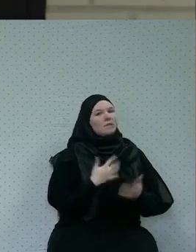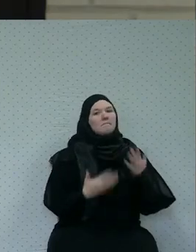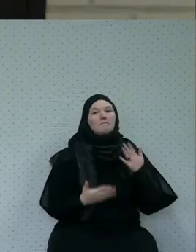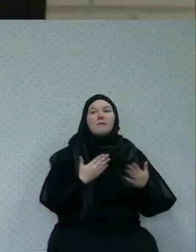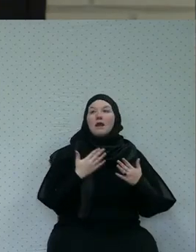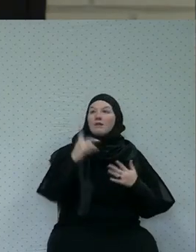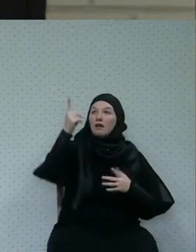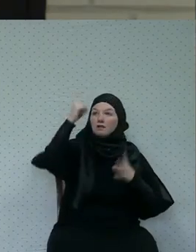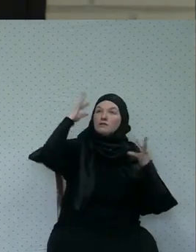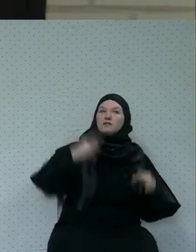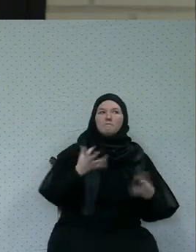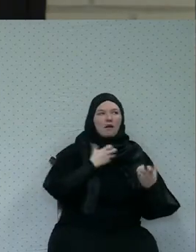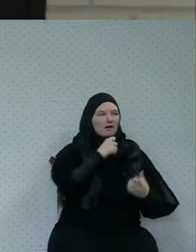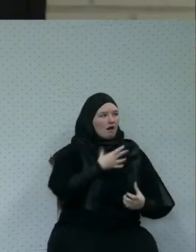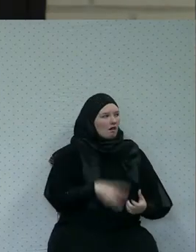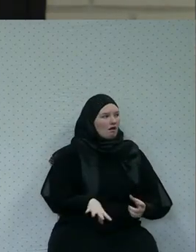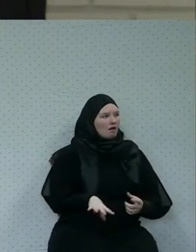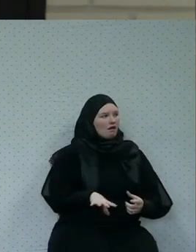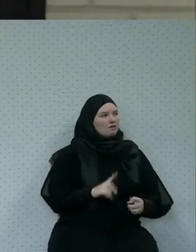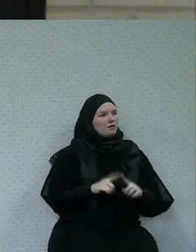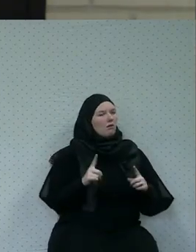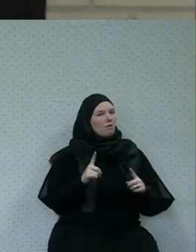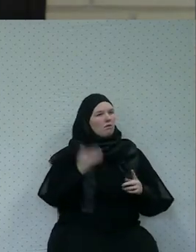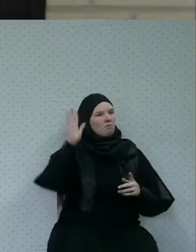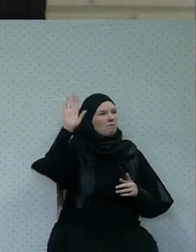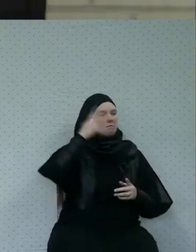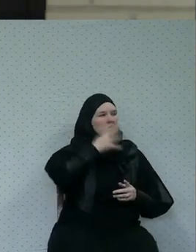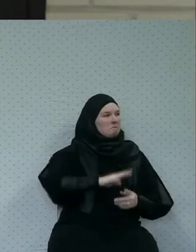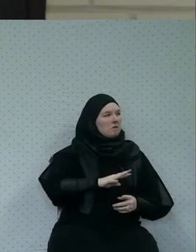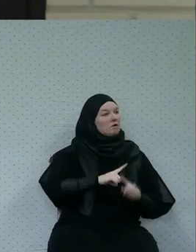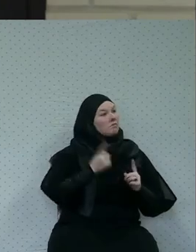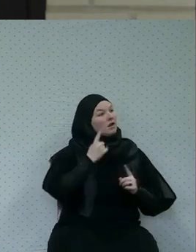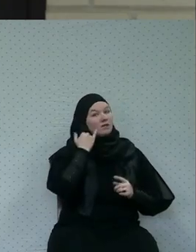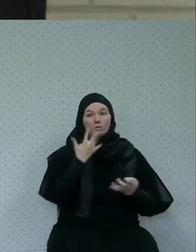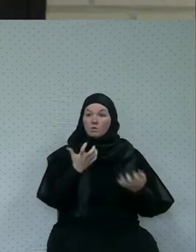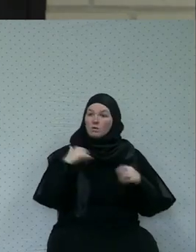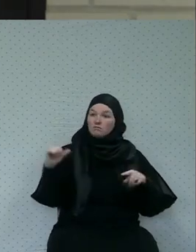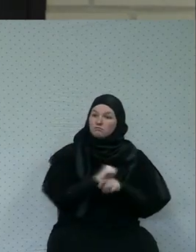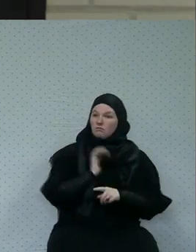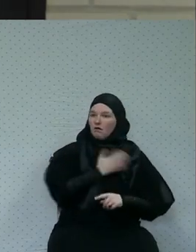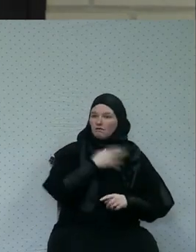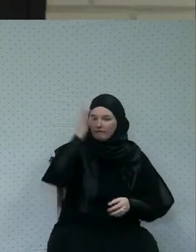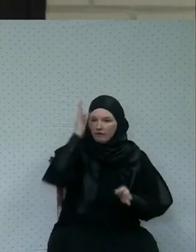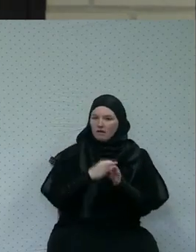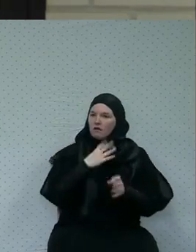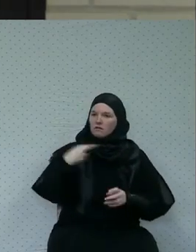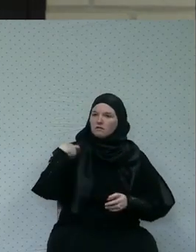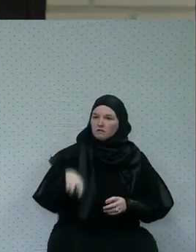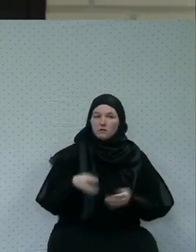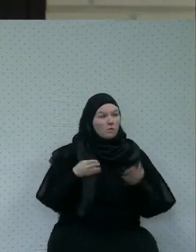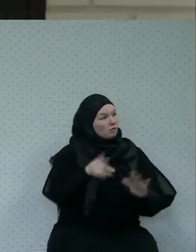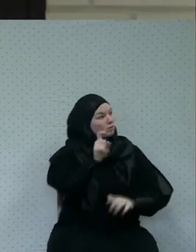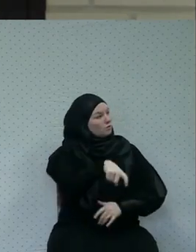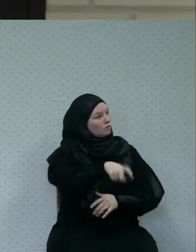side that they wish. So if we are to practice our deen the way it should